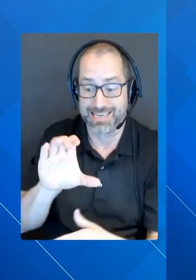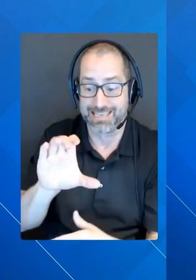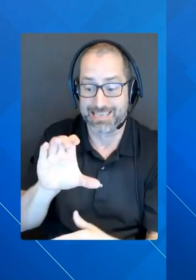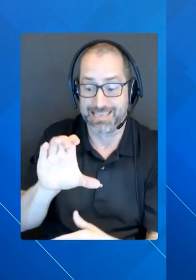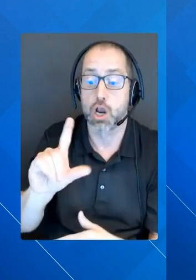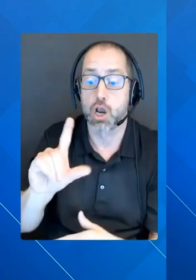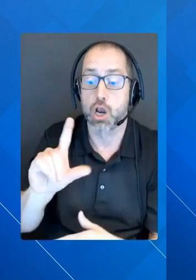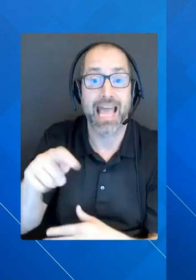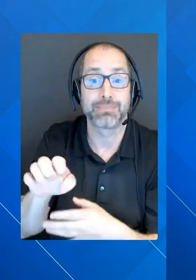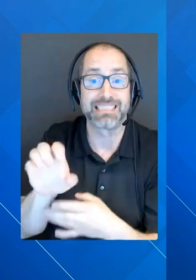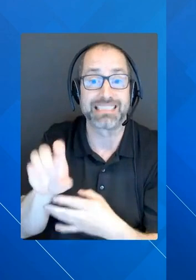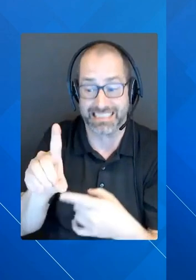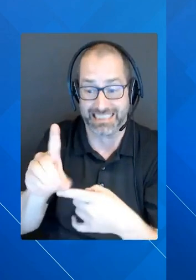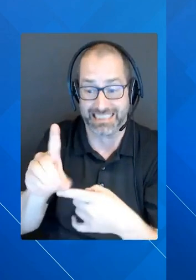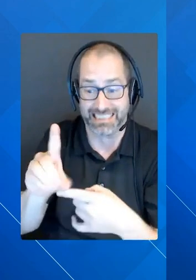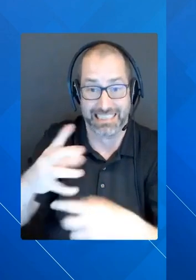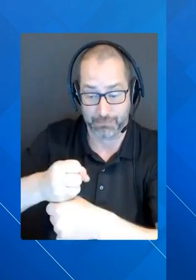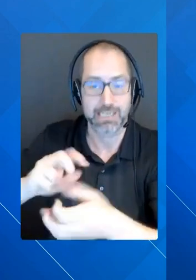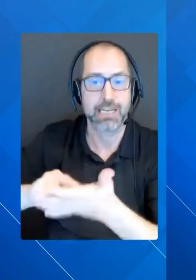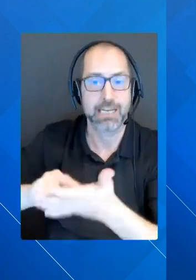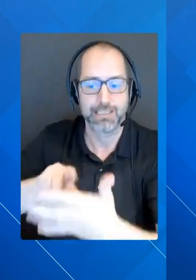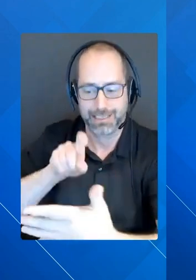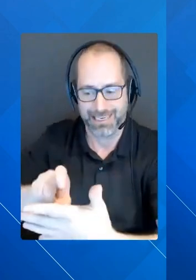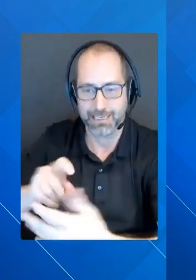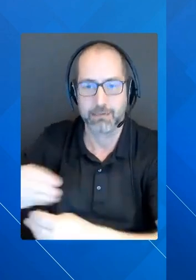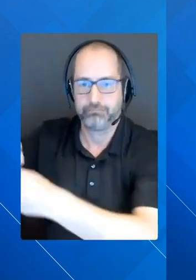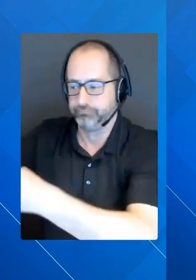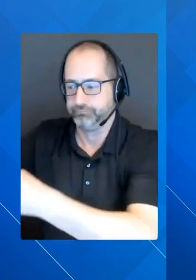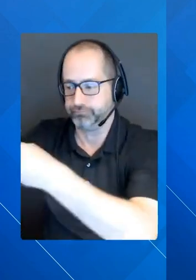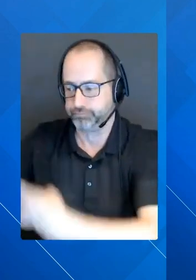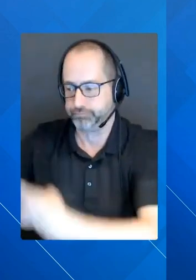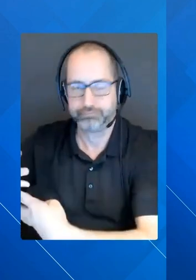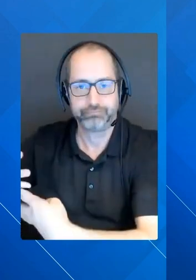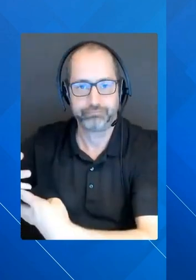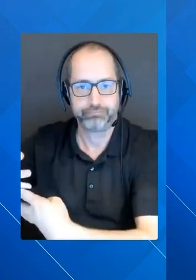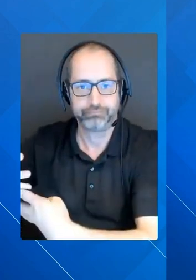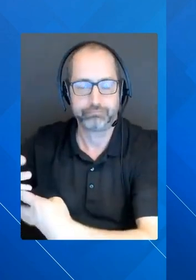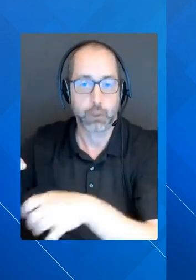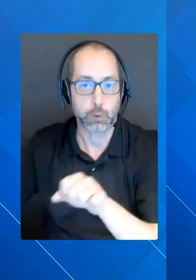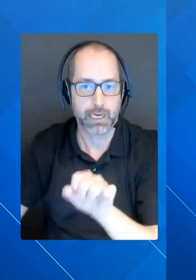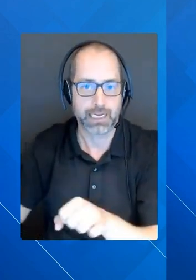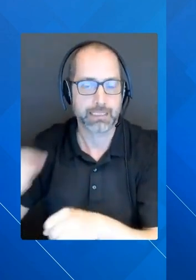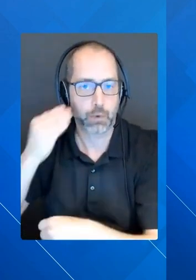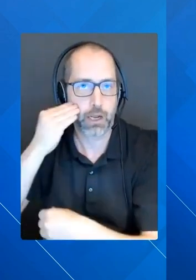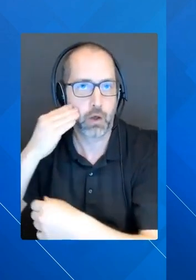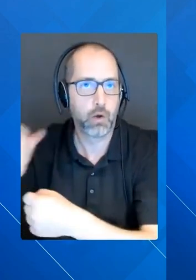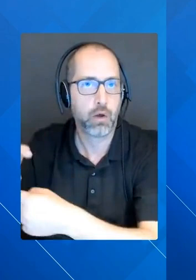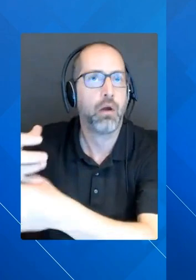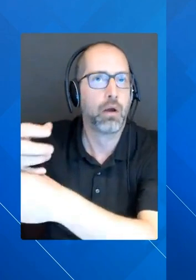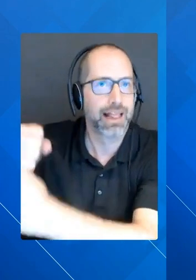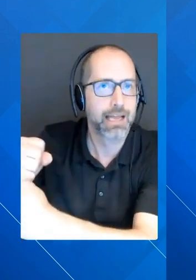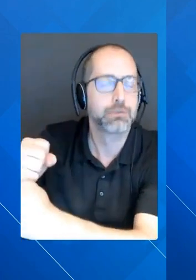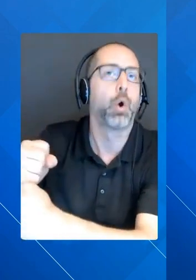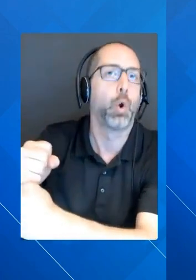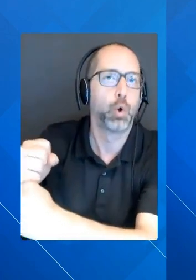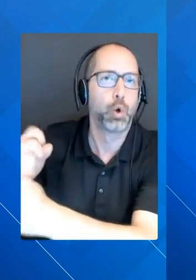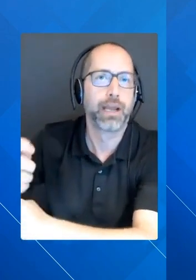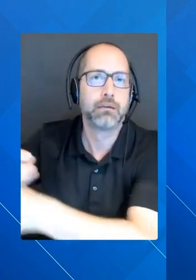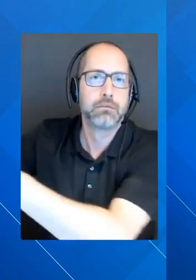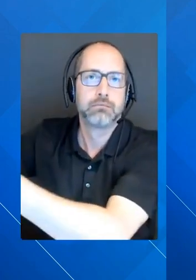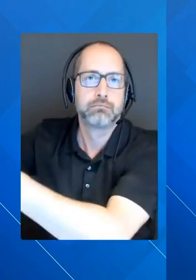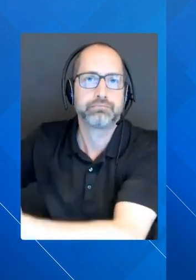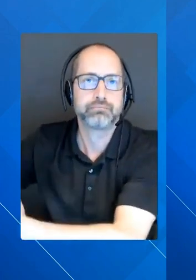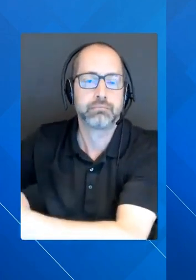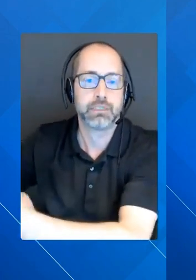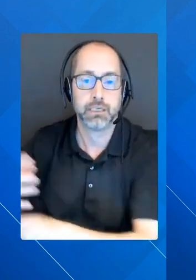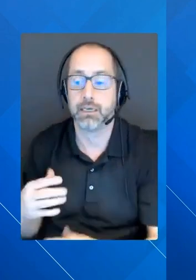can interact with it Expanded. to expand some more content that I can then navigate. Sessions visited